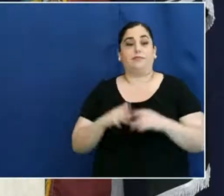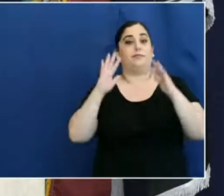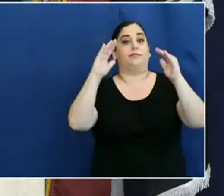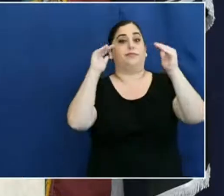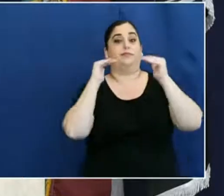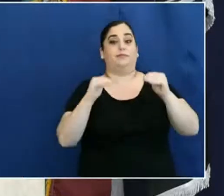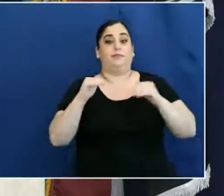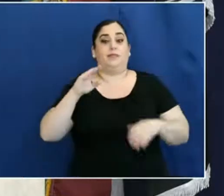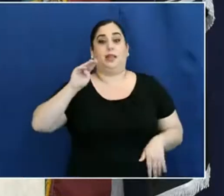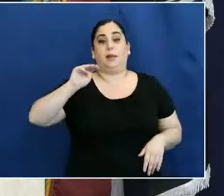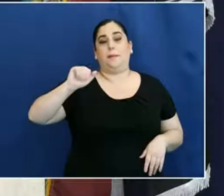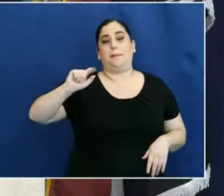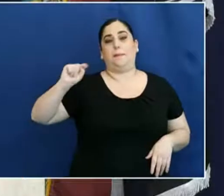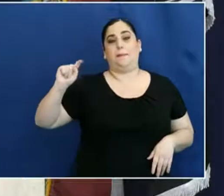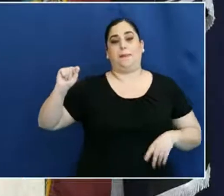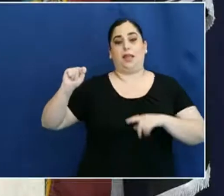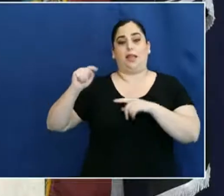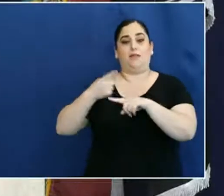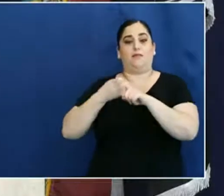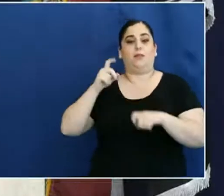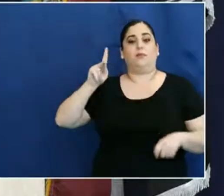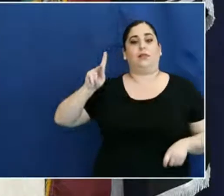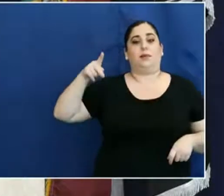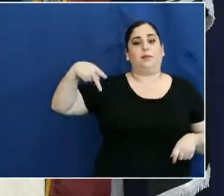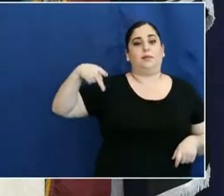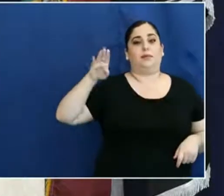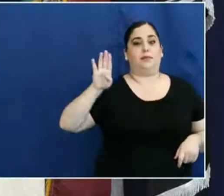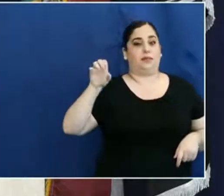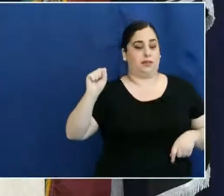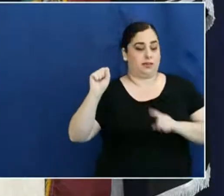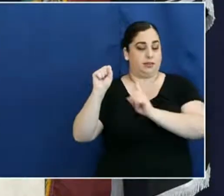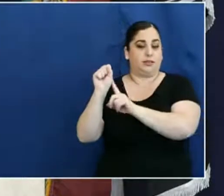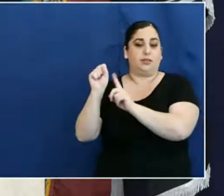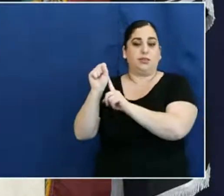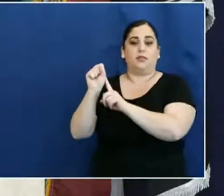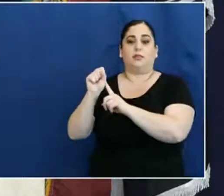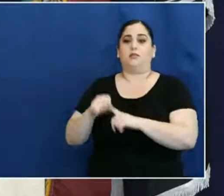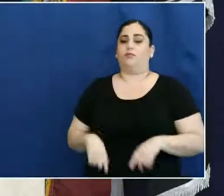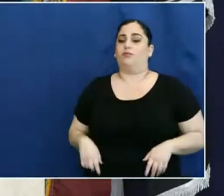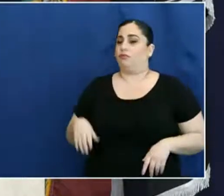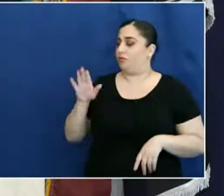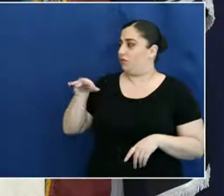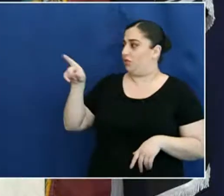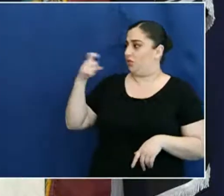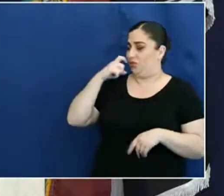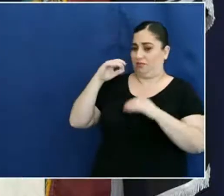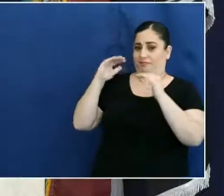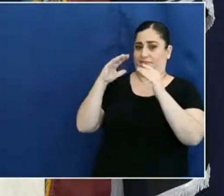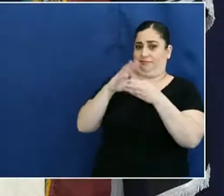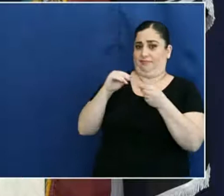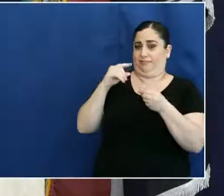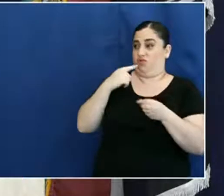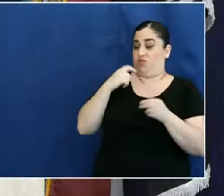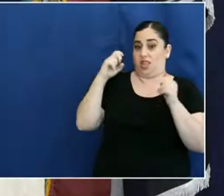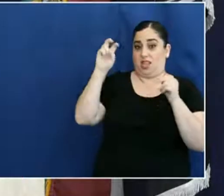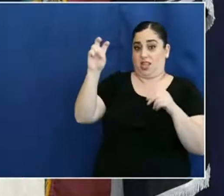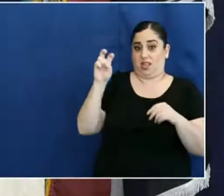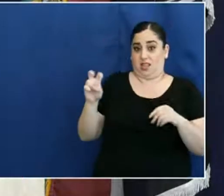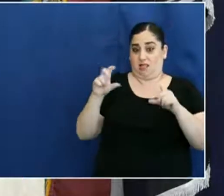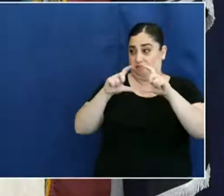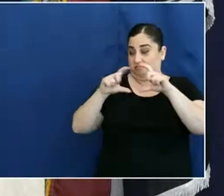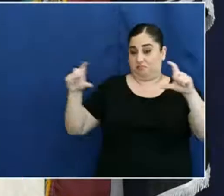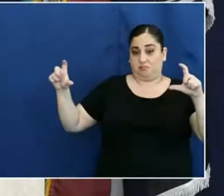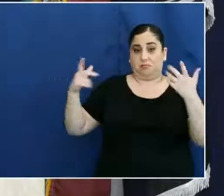Hi, I know going to the red tier means a lot of more schools can reopen. I know, Supervisor Fletcher, you said that in regards to teachers and school staff that they had been offered